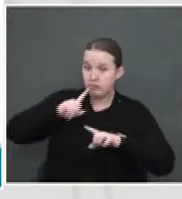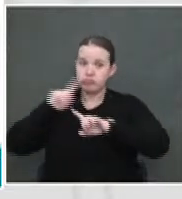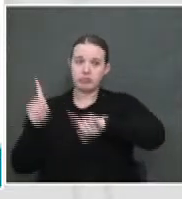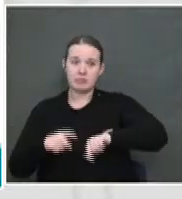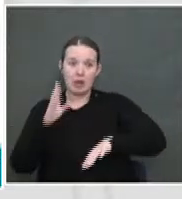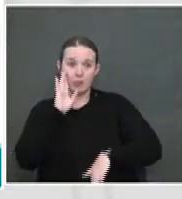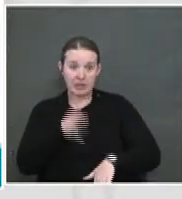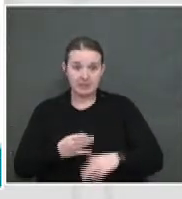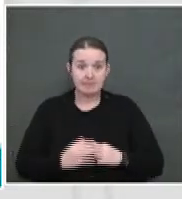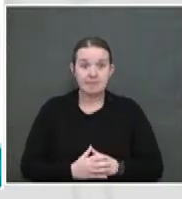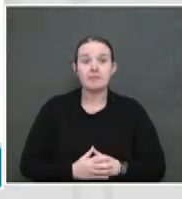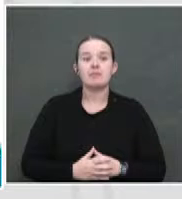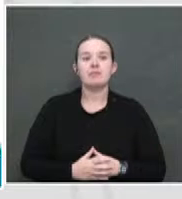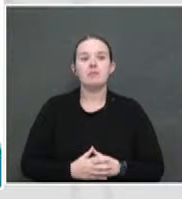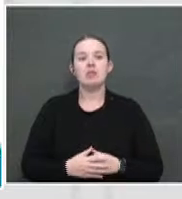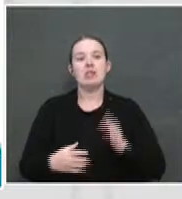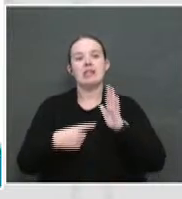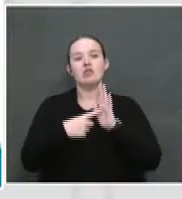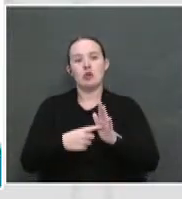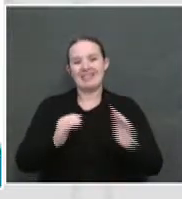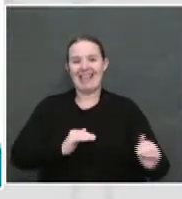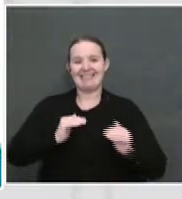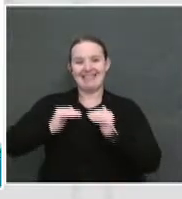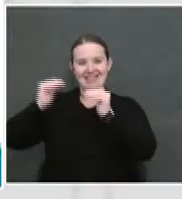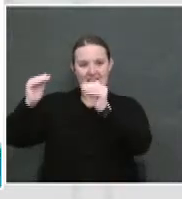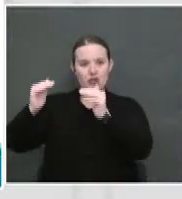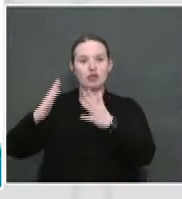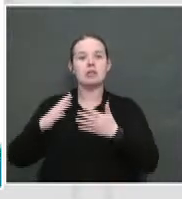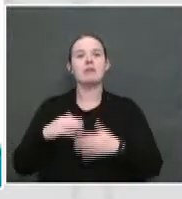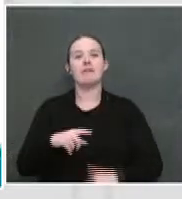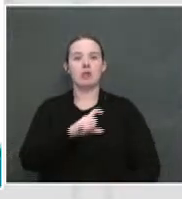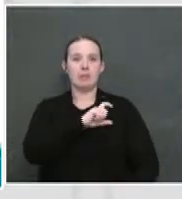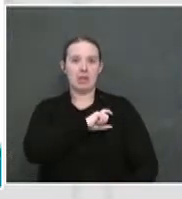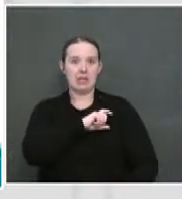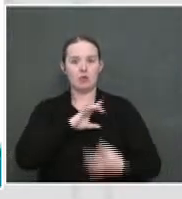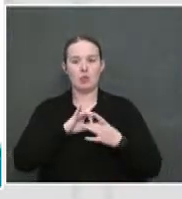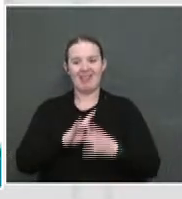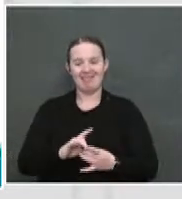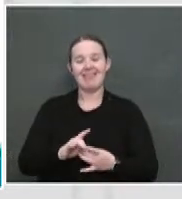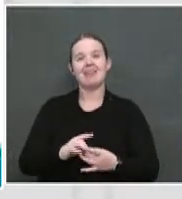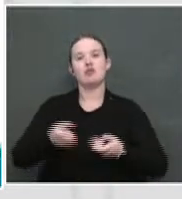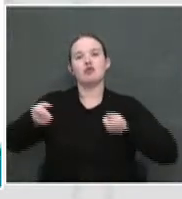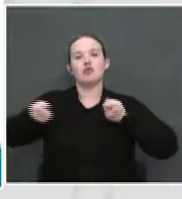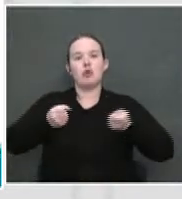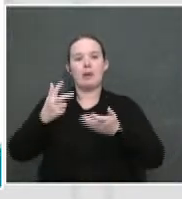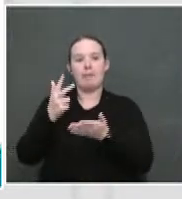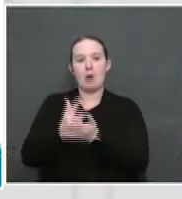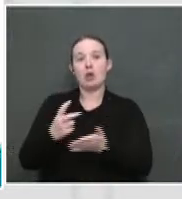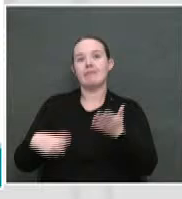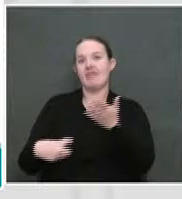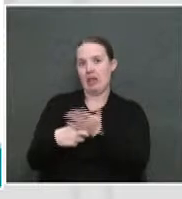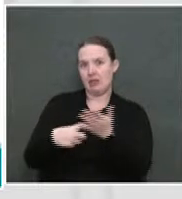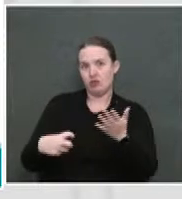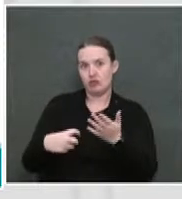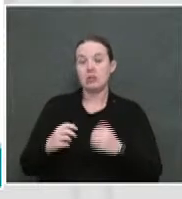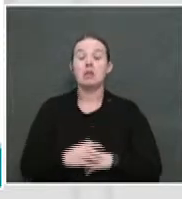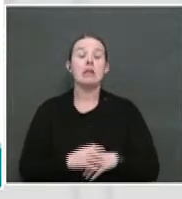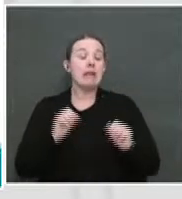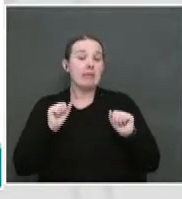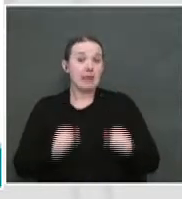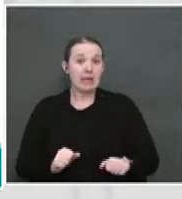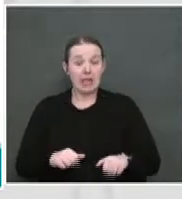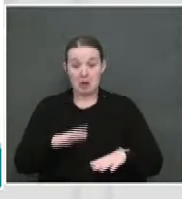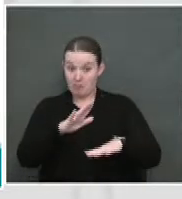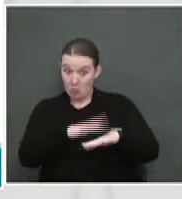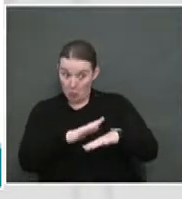The graphic demonstrates the typical escalation process for SAPD for truck parking violations. Officers would have the discretion to